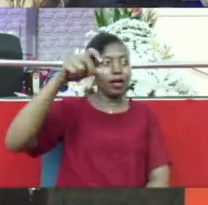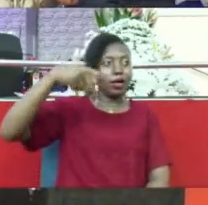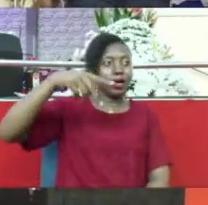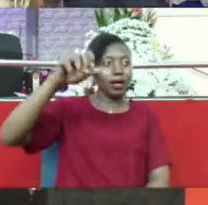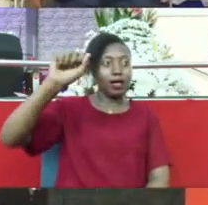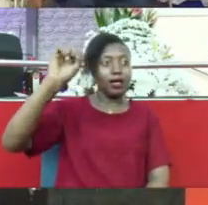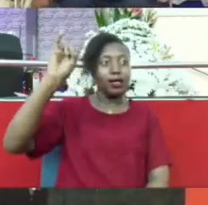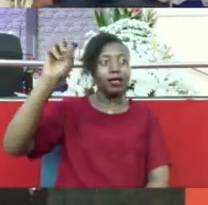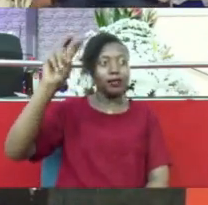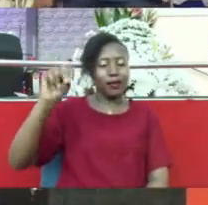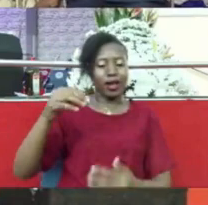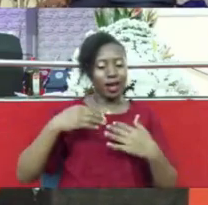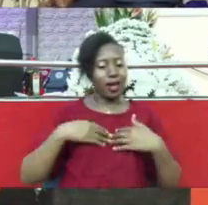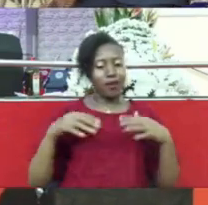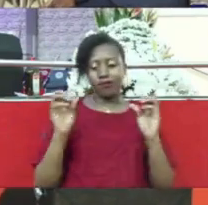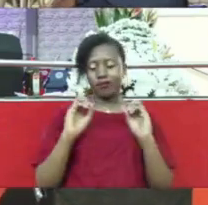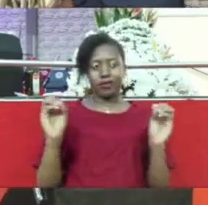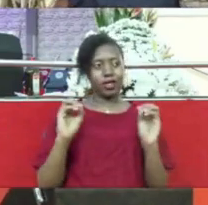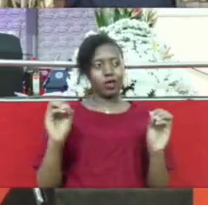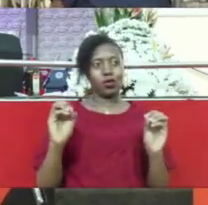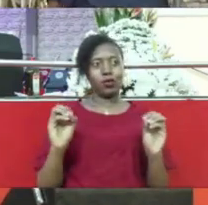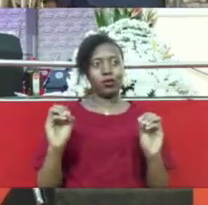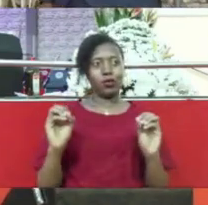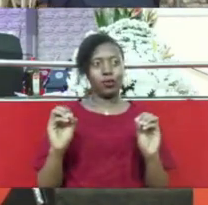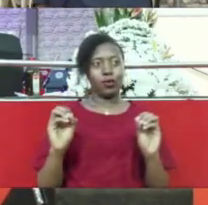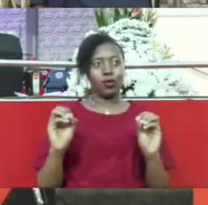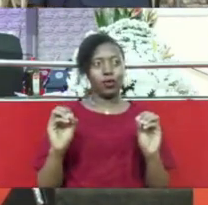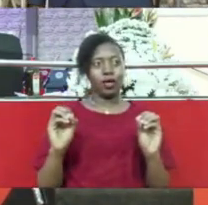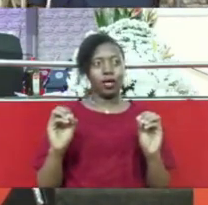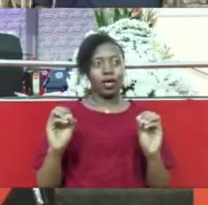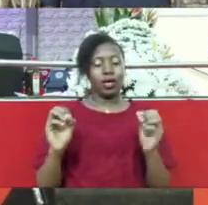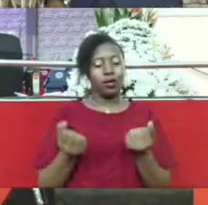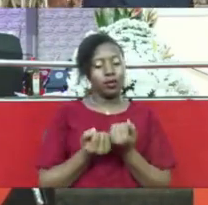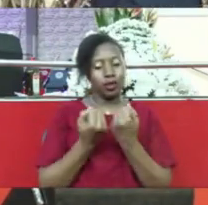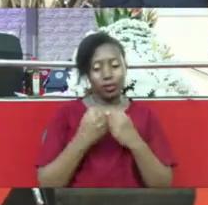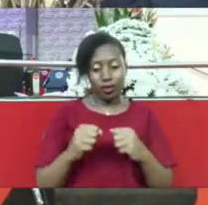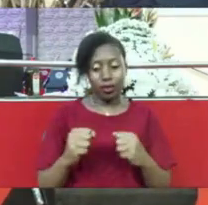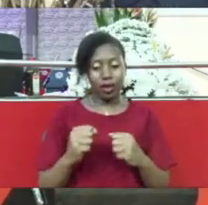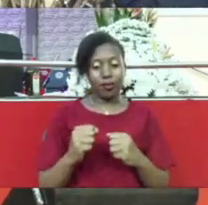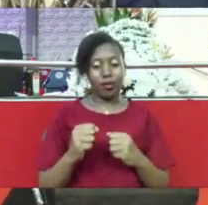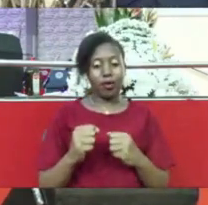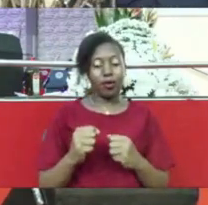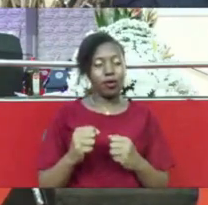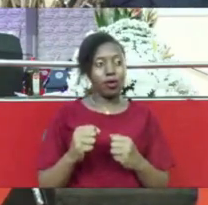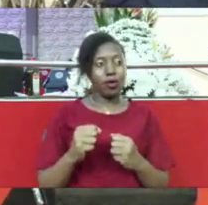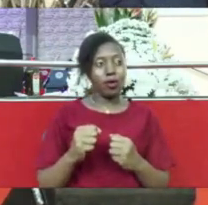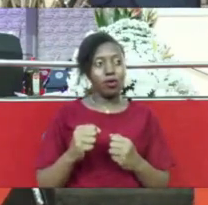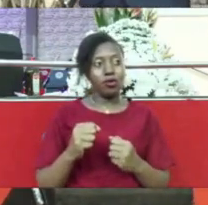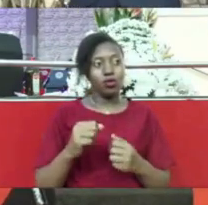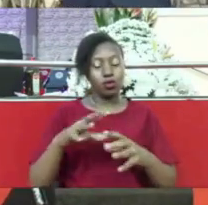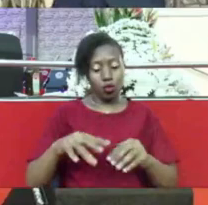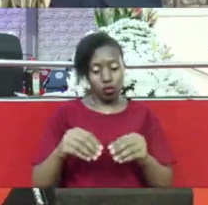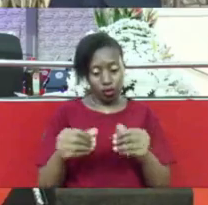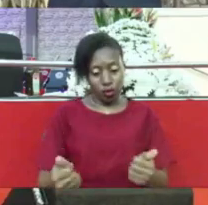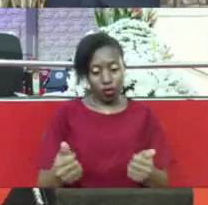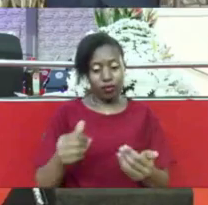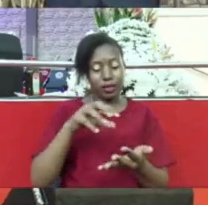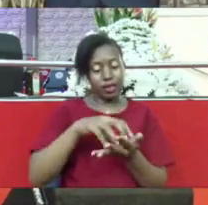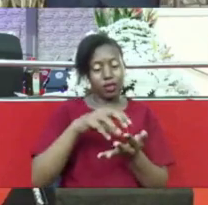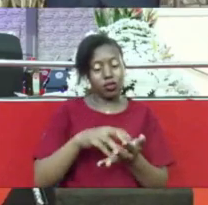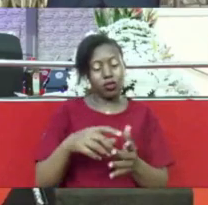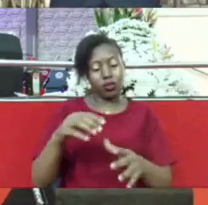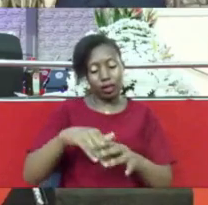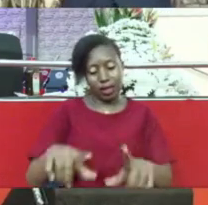na uti wa mgongo. He could not withstand some things in life. Hangeweza kustahimili mambo fulani katika maisha. He could not